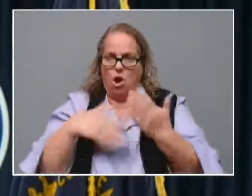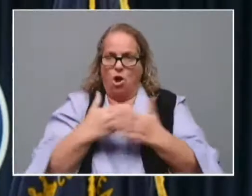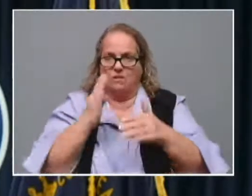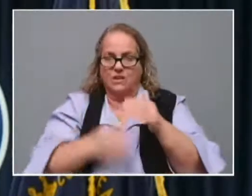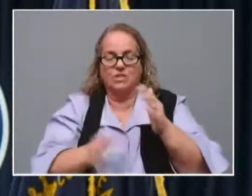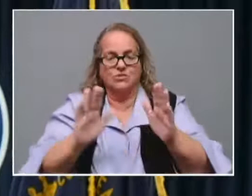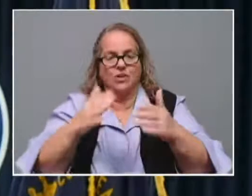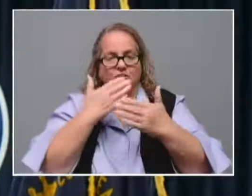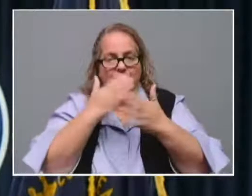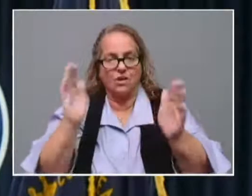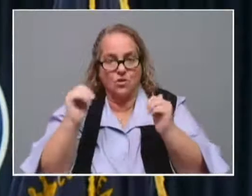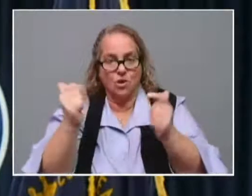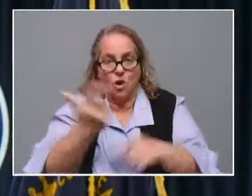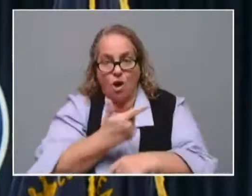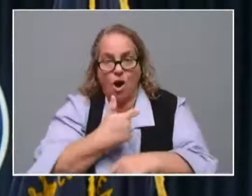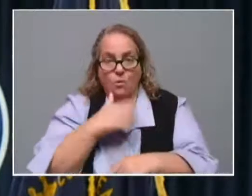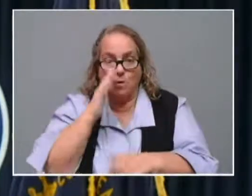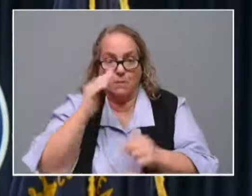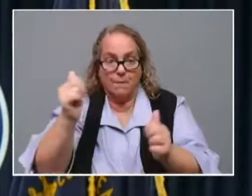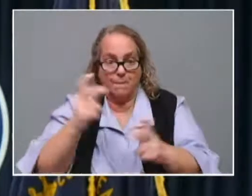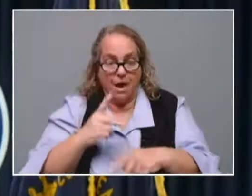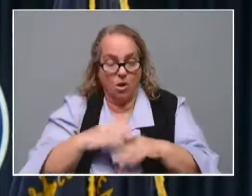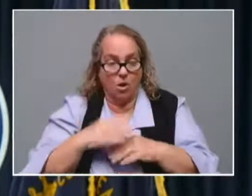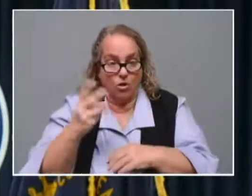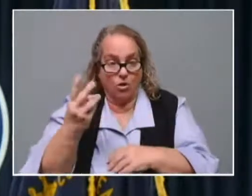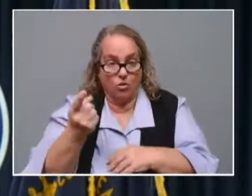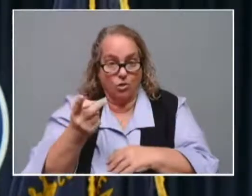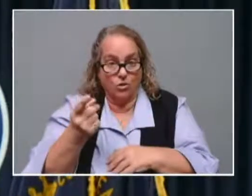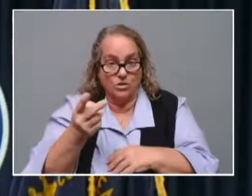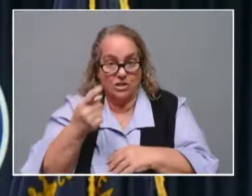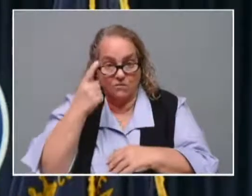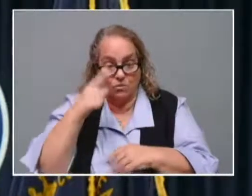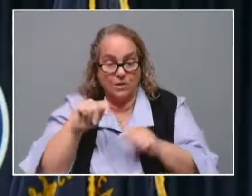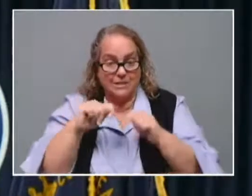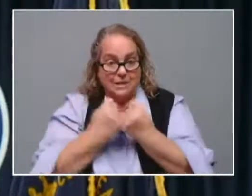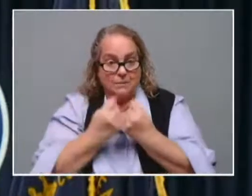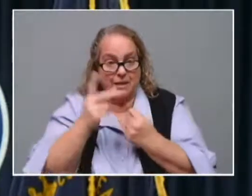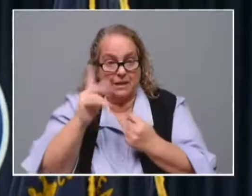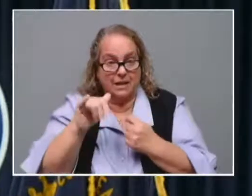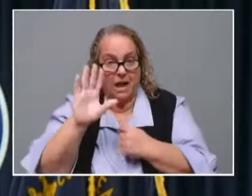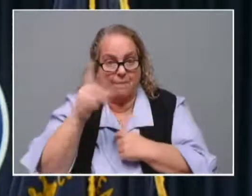will be back on Thursday for the Team Kentucky update.